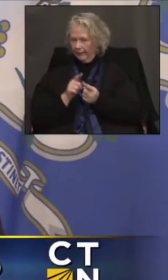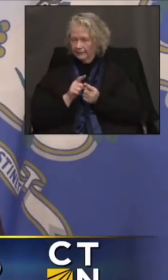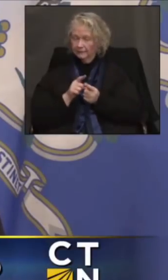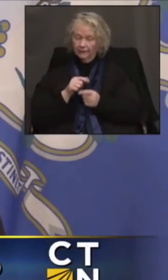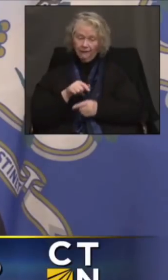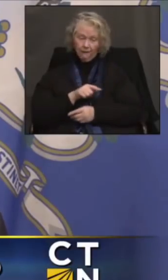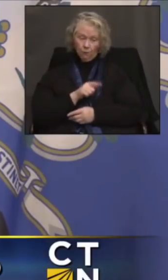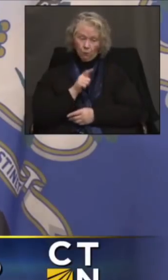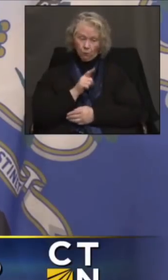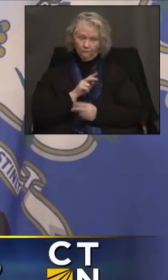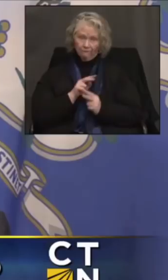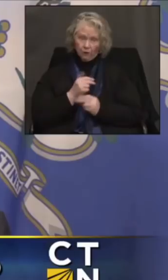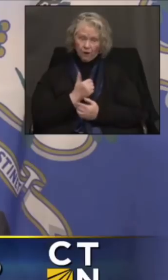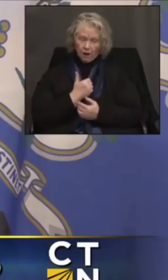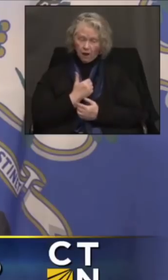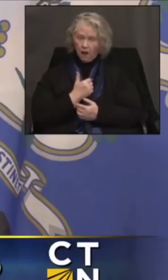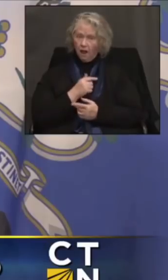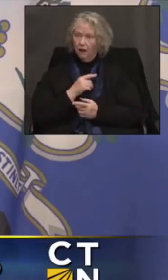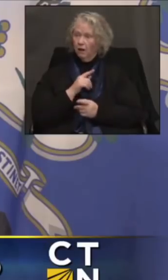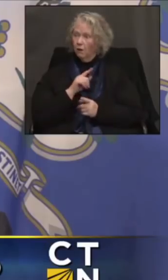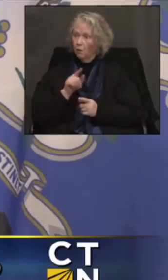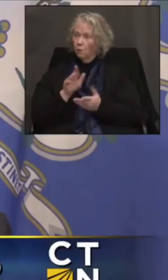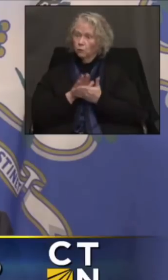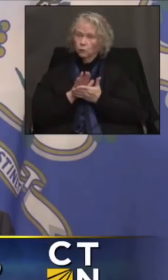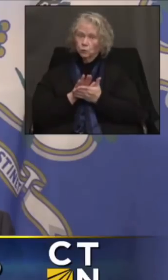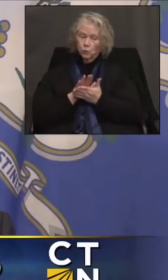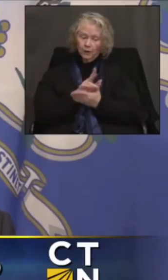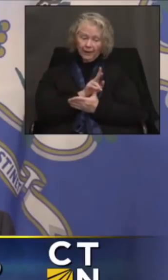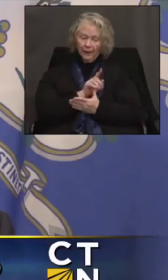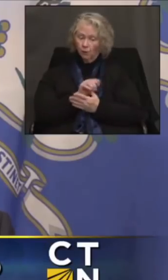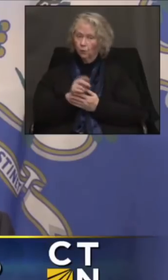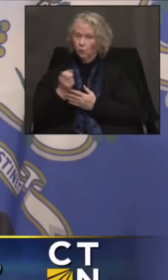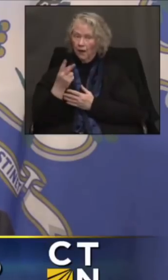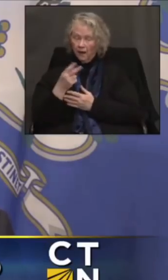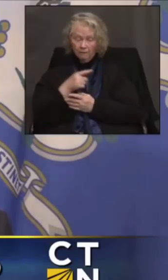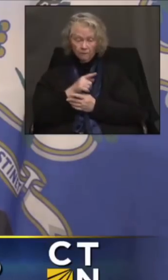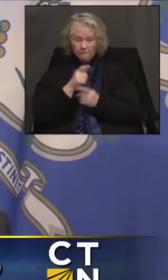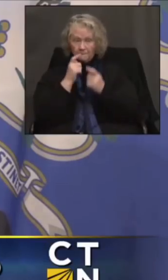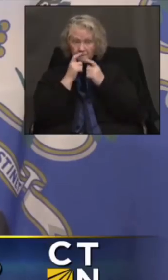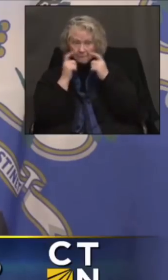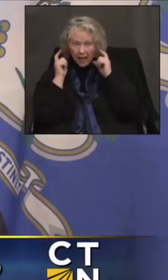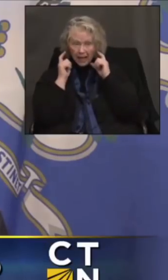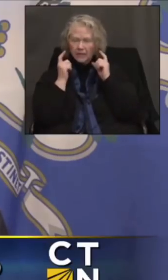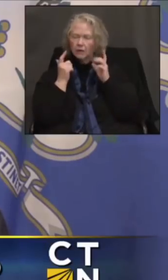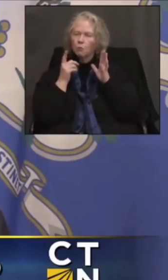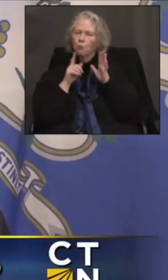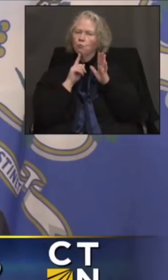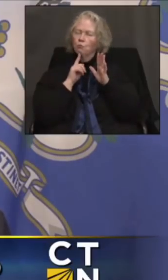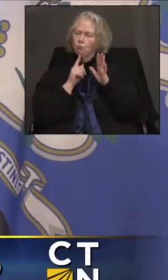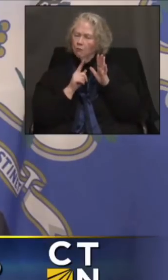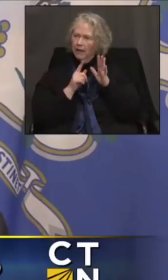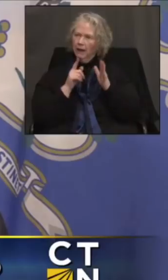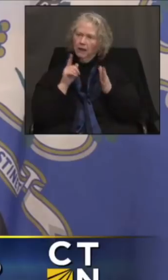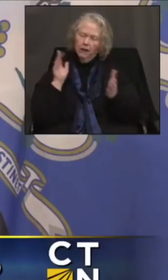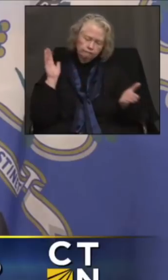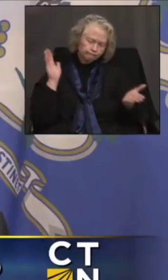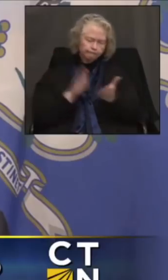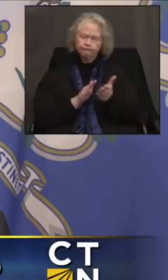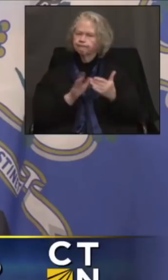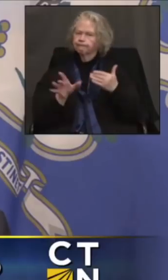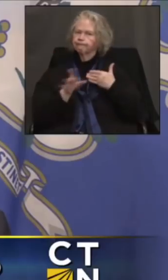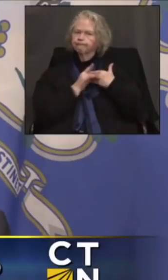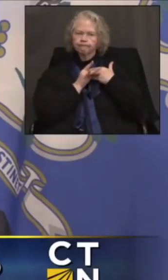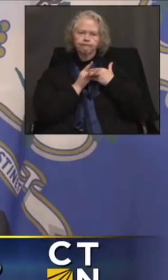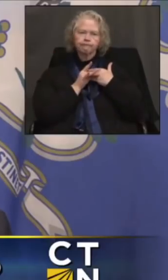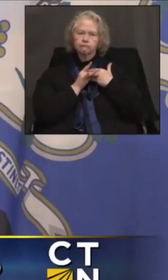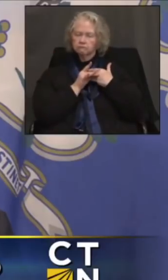age groups and, school, K through 12, wearing the mask has really dampened down infections less than the